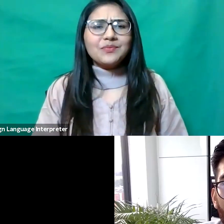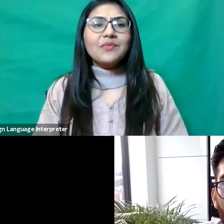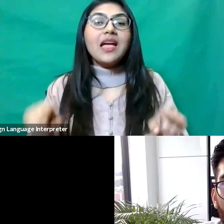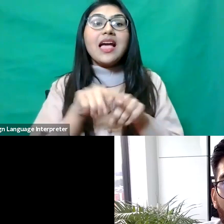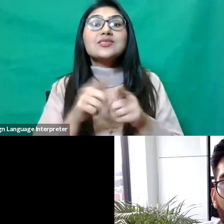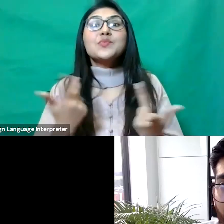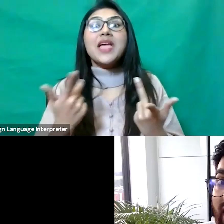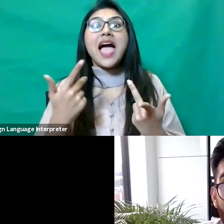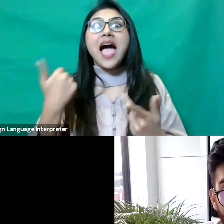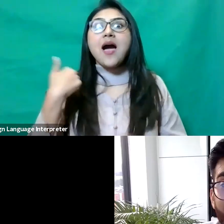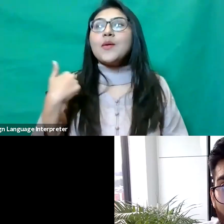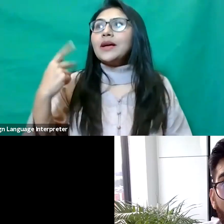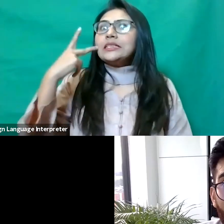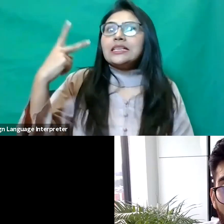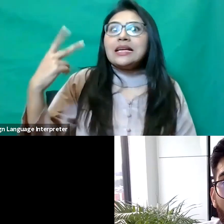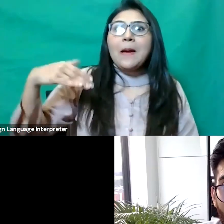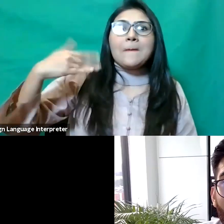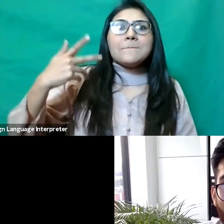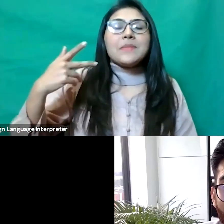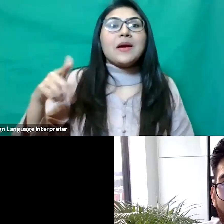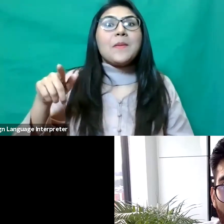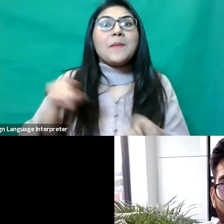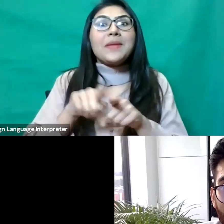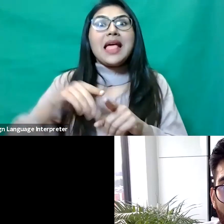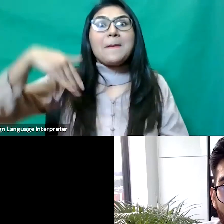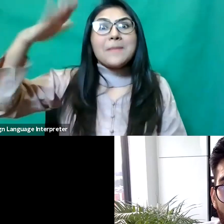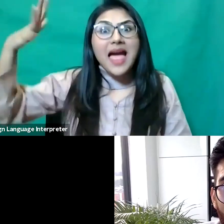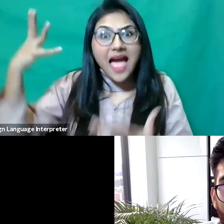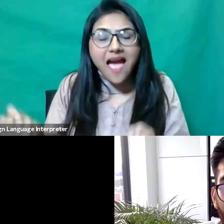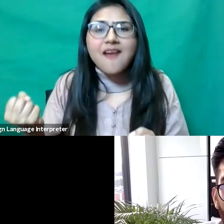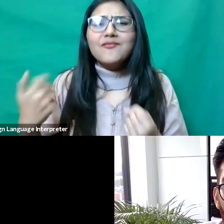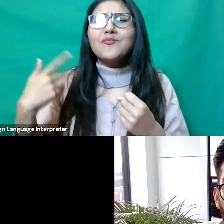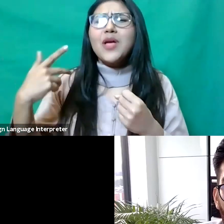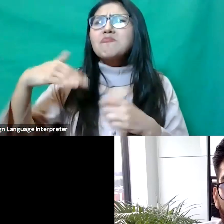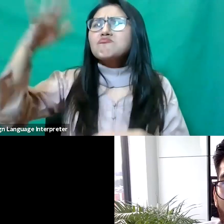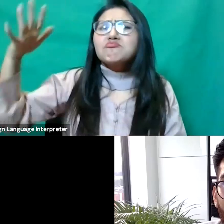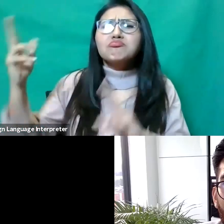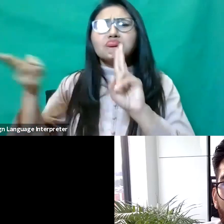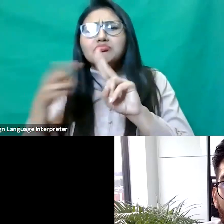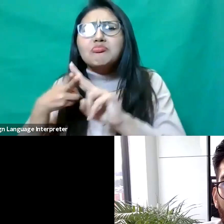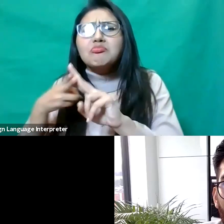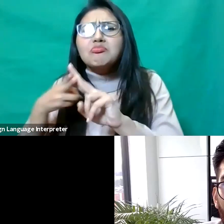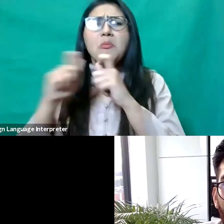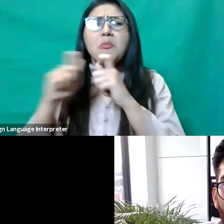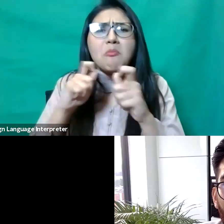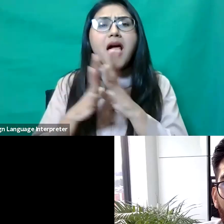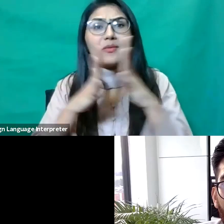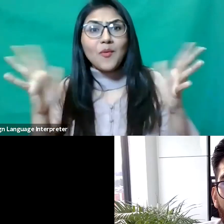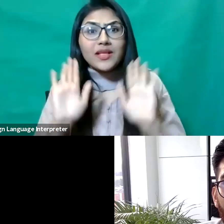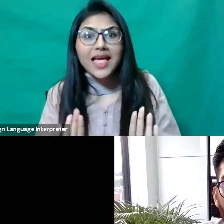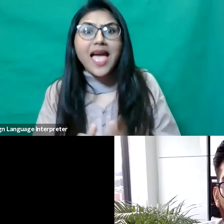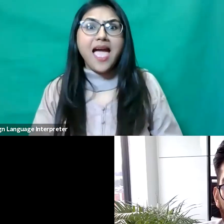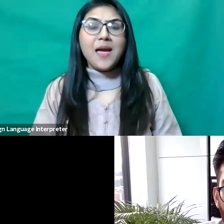of adults. Yeah. So when you're getting exposed to a lot of adults and you're having a lot more discussions, you have to be more alert, more